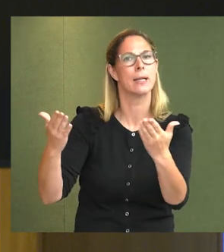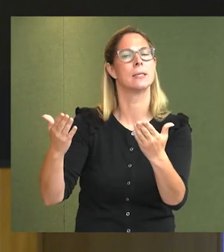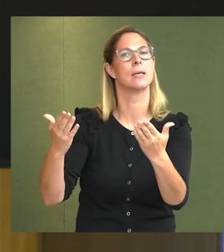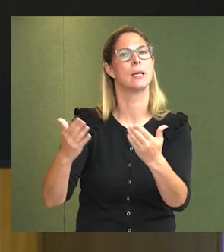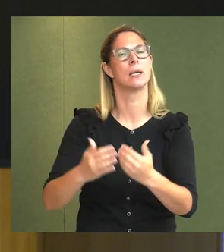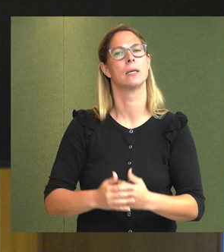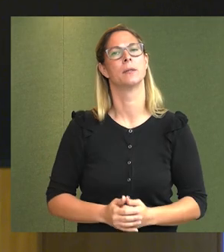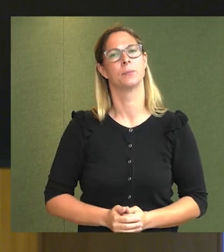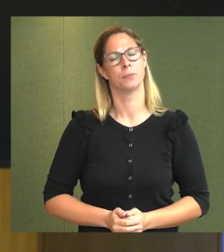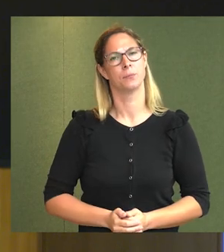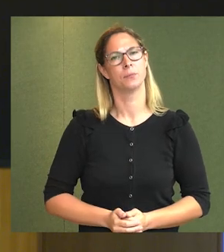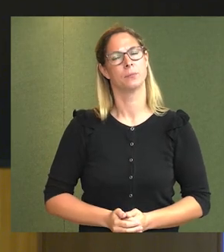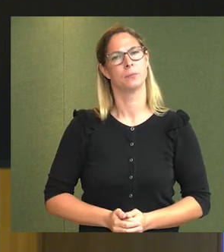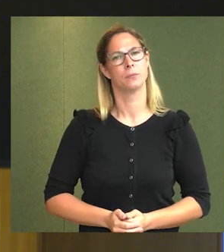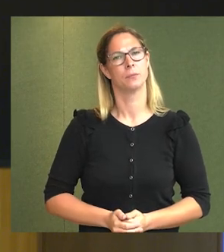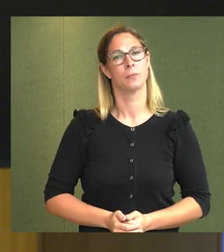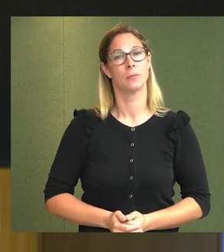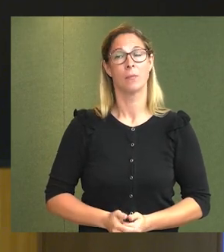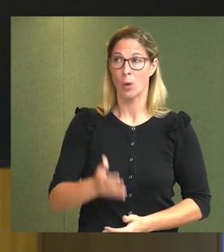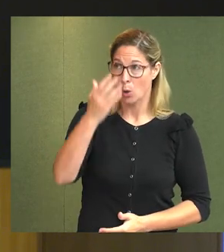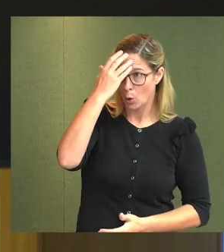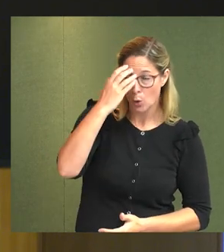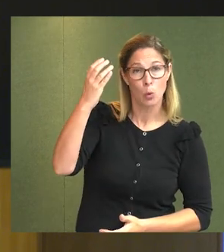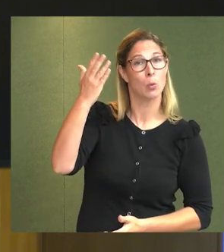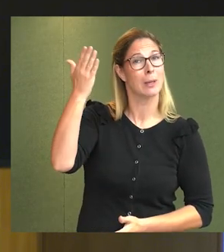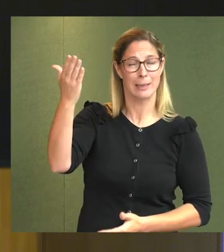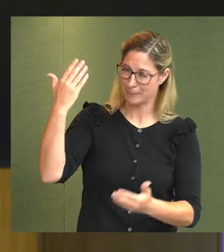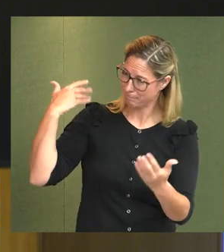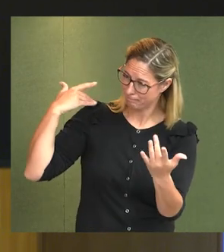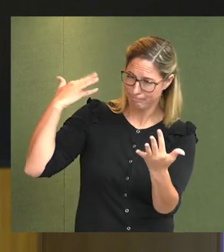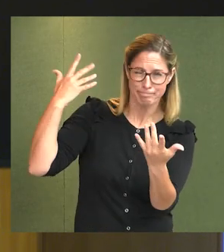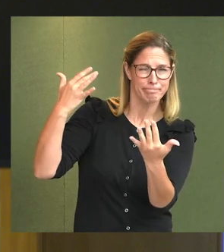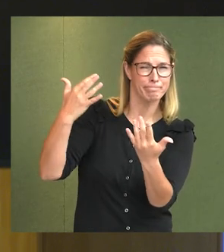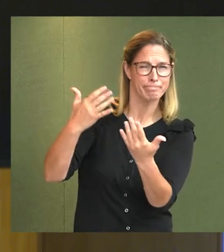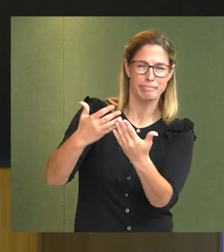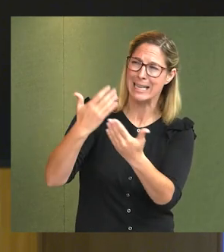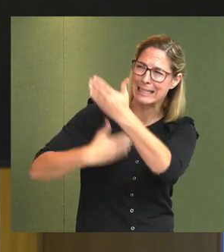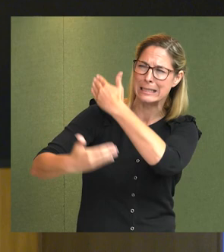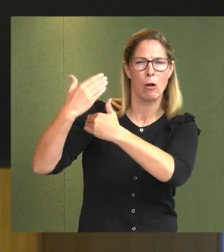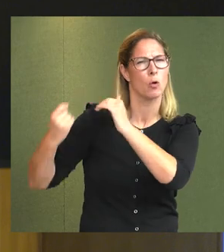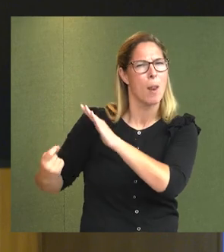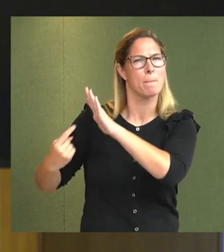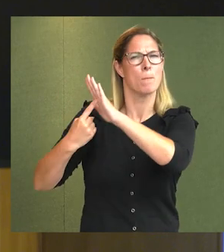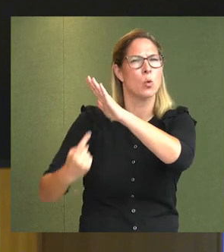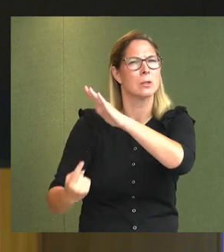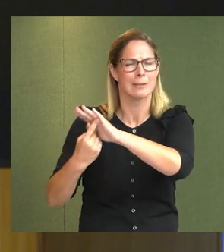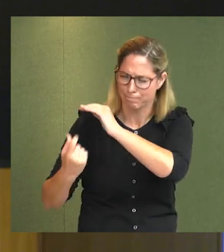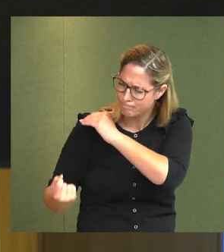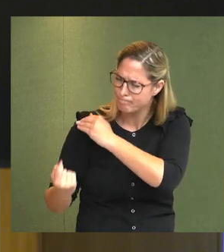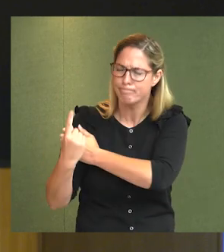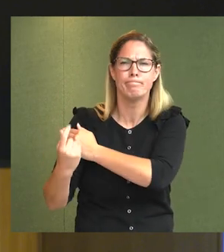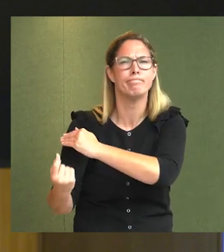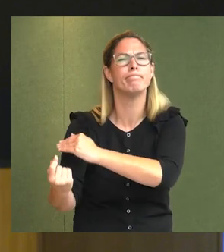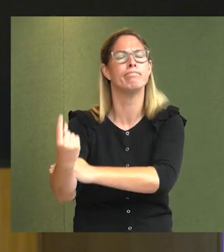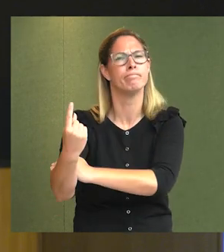just that the Queen was there during moments of great historical importance, but that it felt